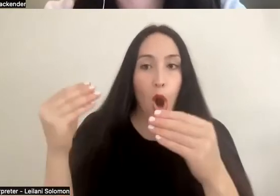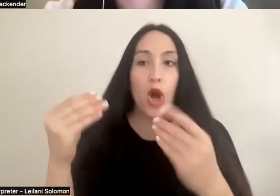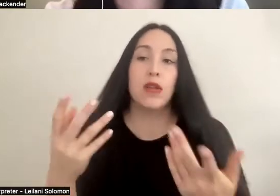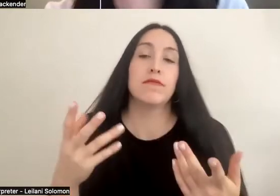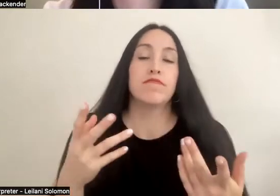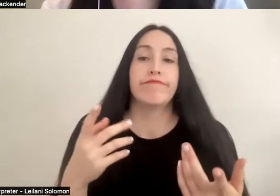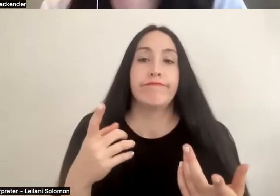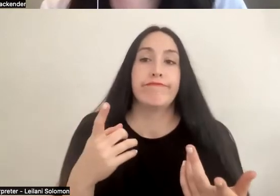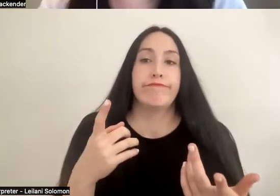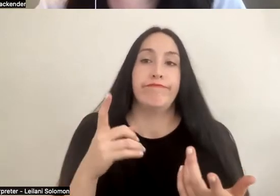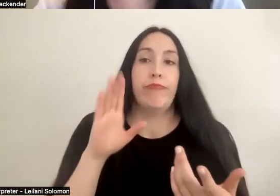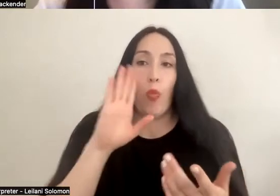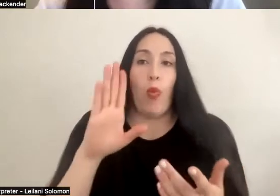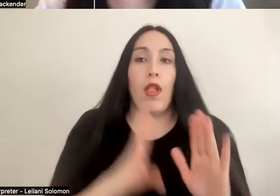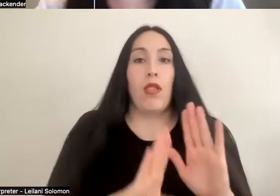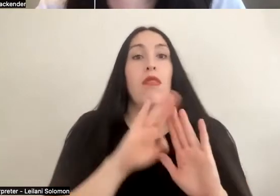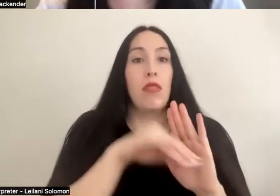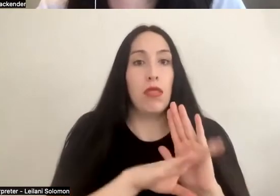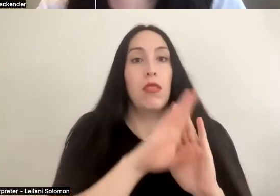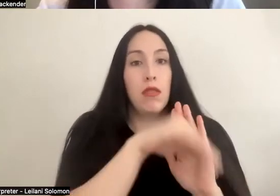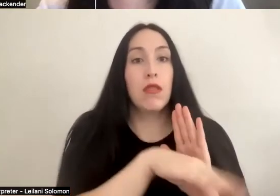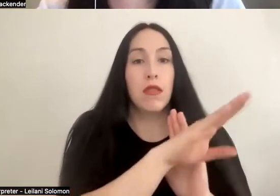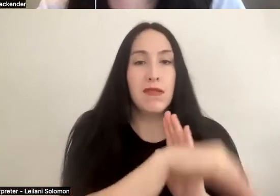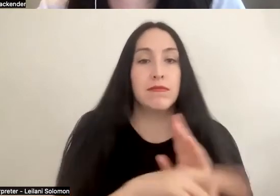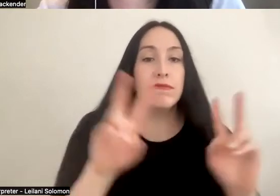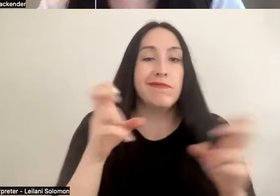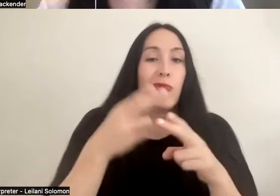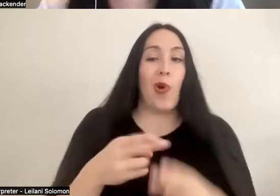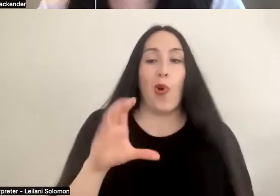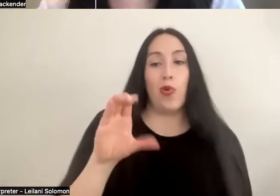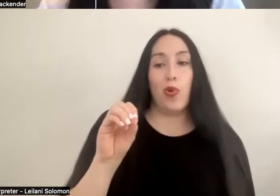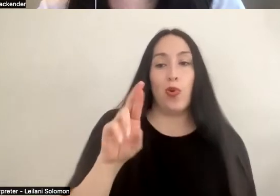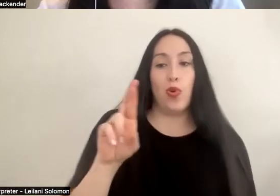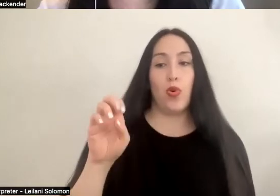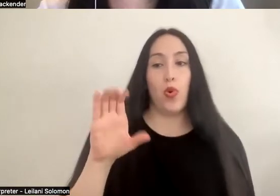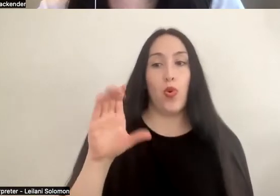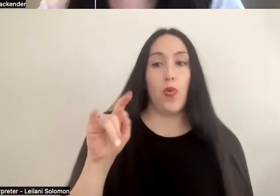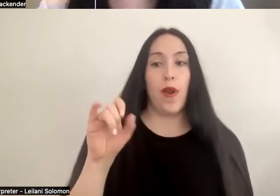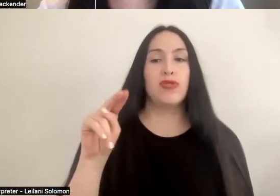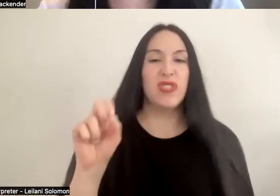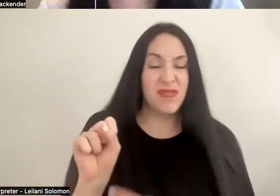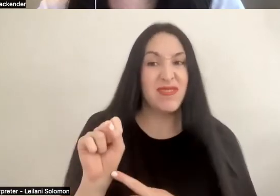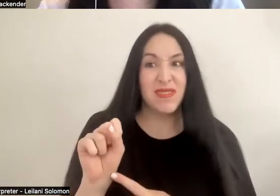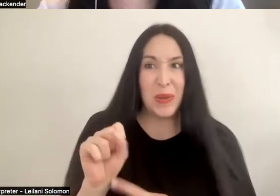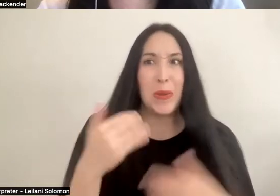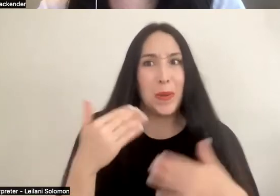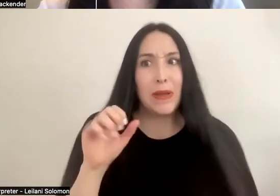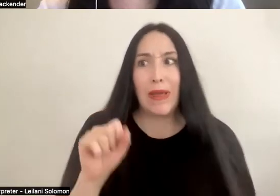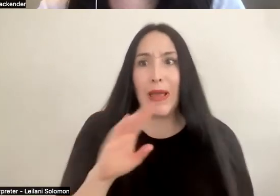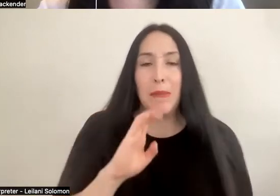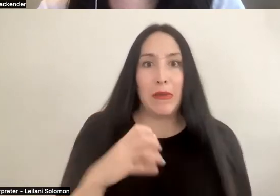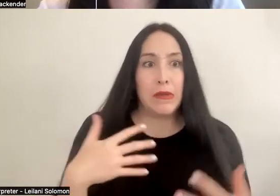business. They're painful, they're unpleasant, but they're part of the overall